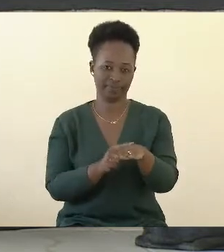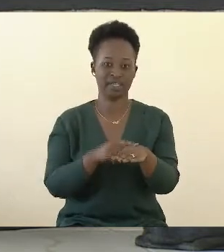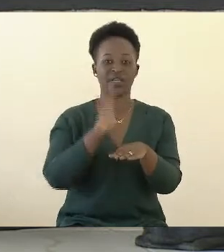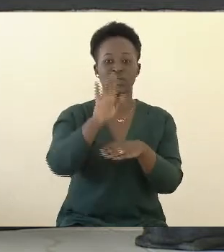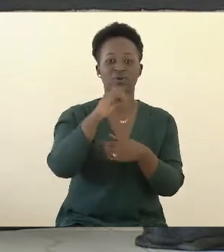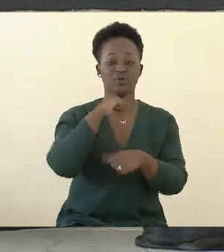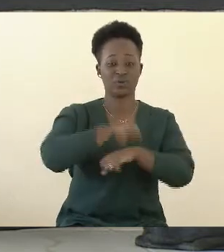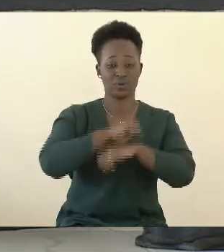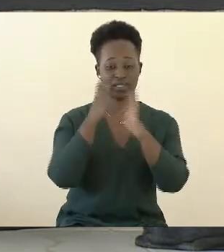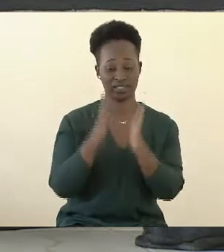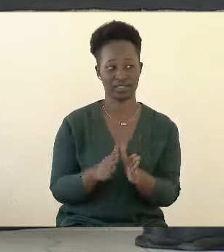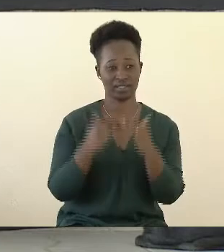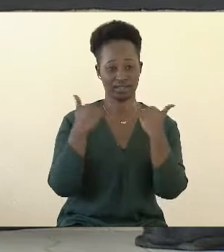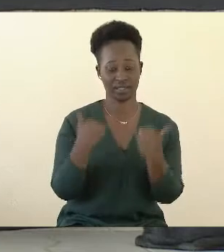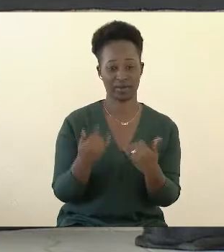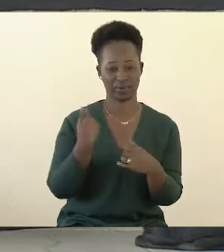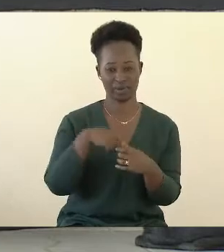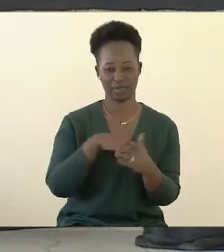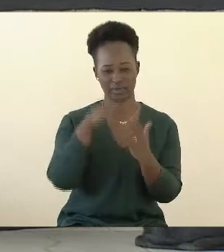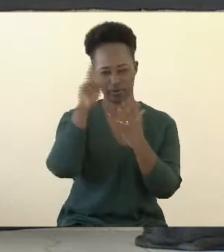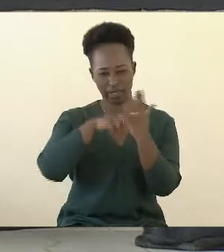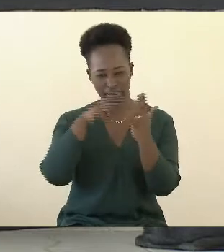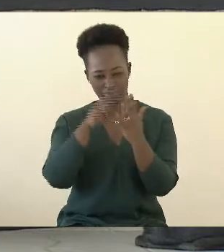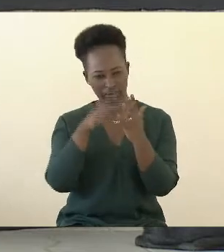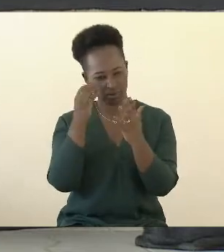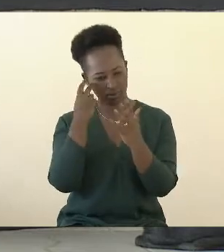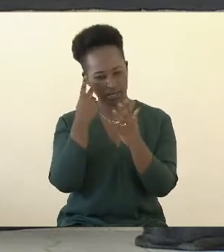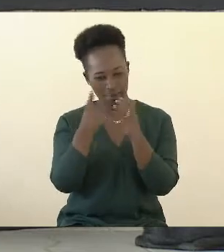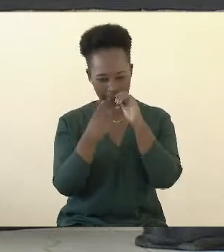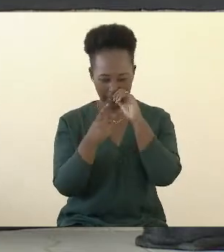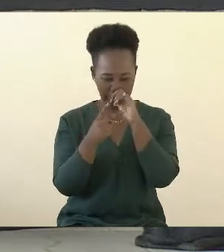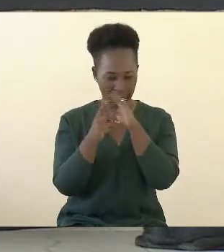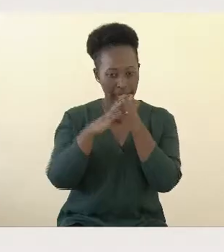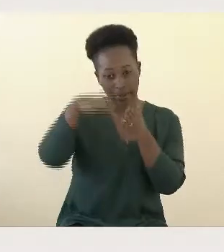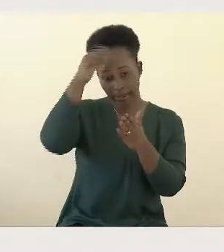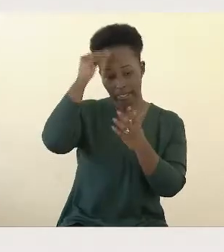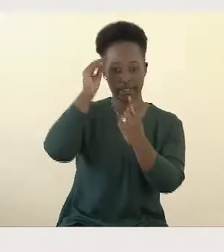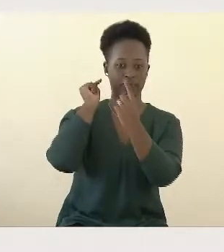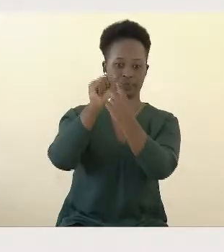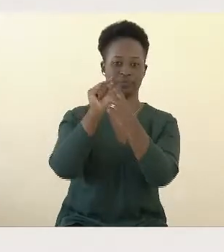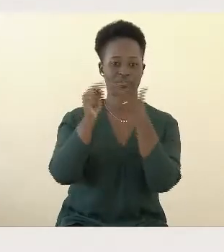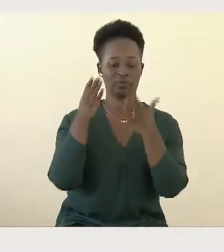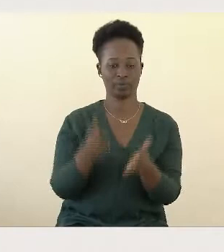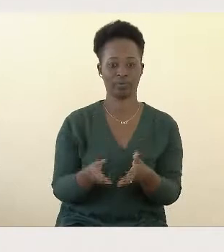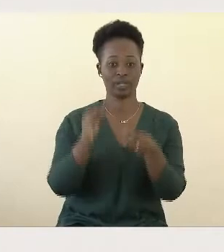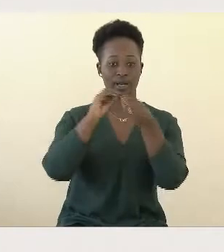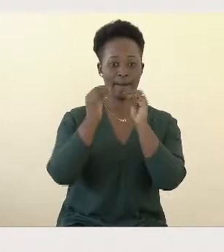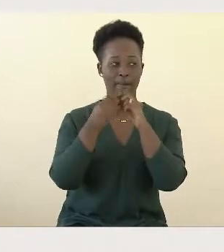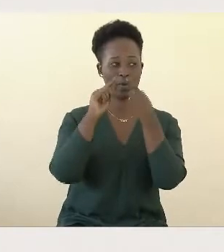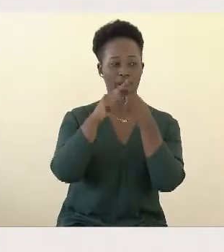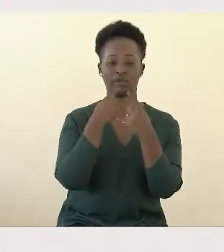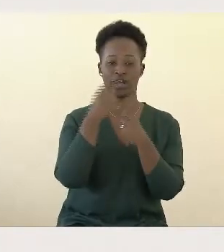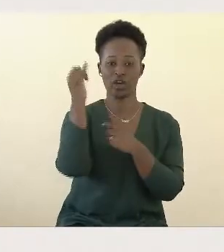students, let's go through the learning objectives of today. We have number 1 is concerning